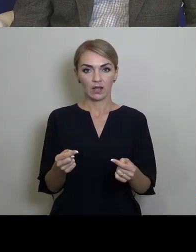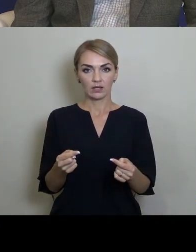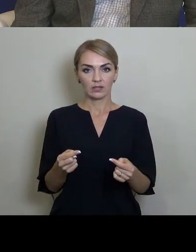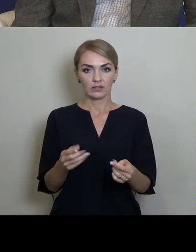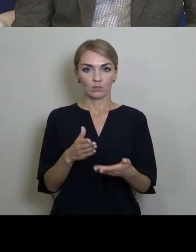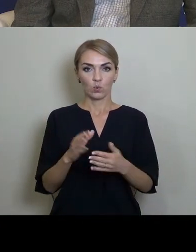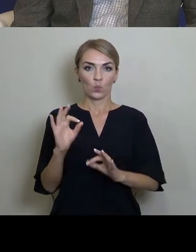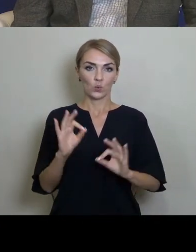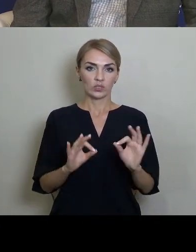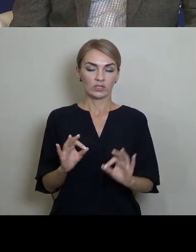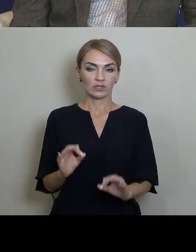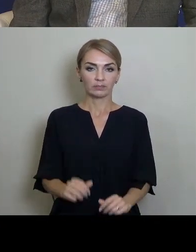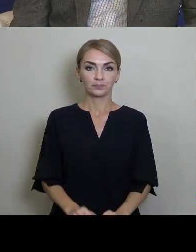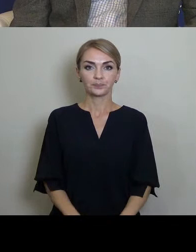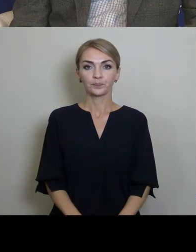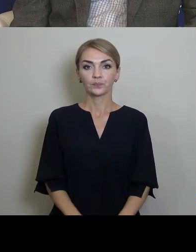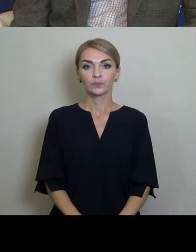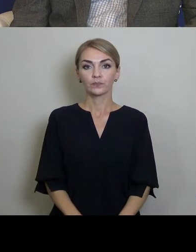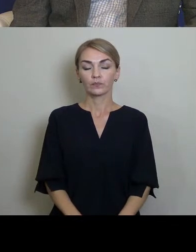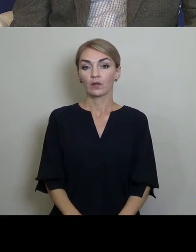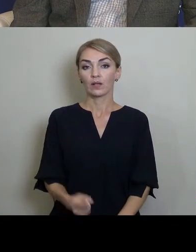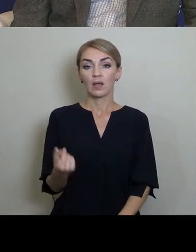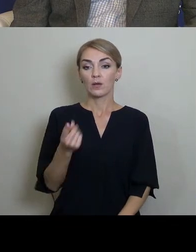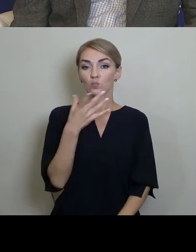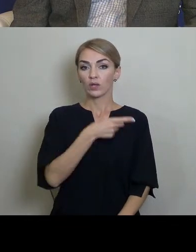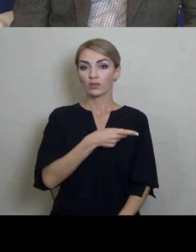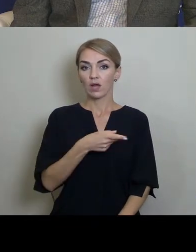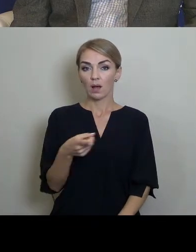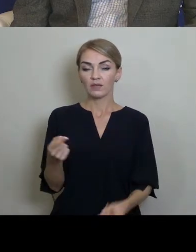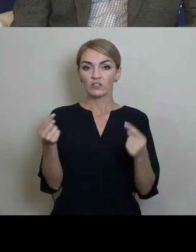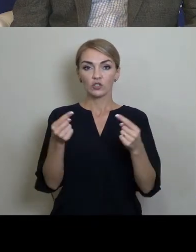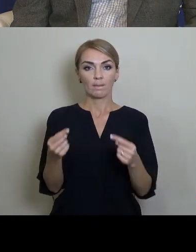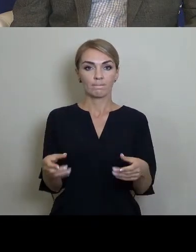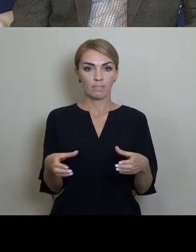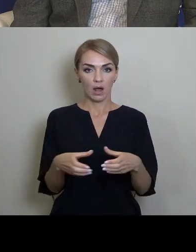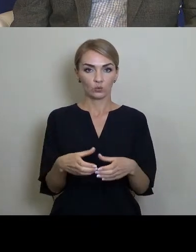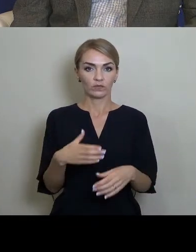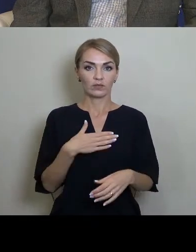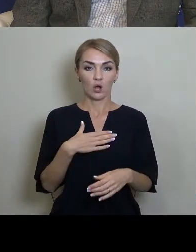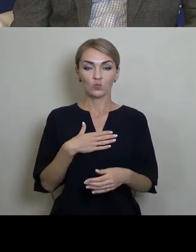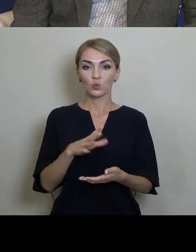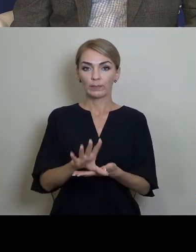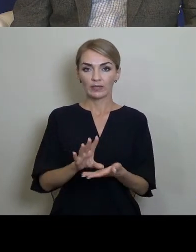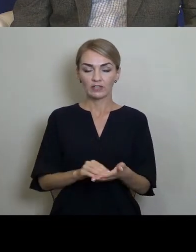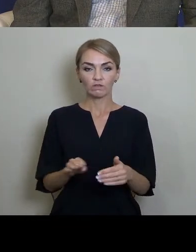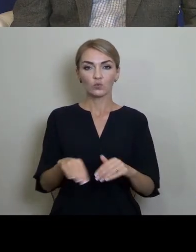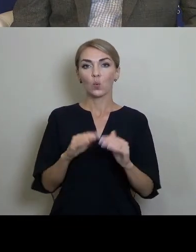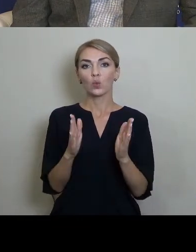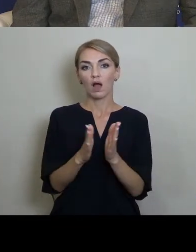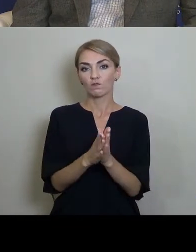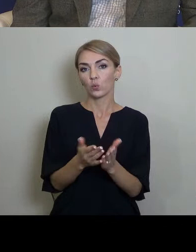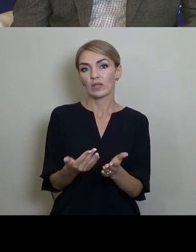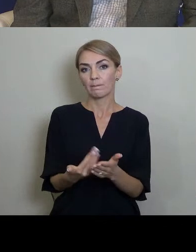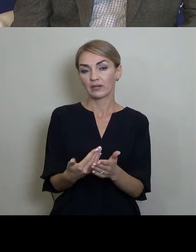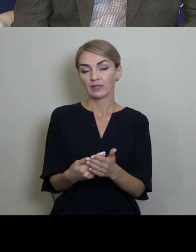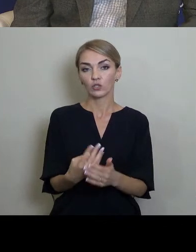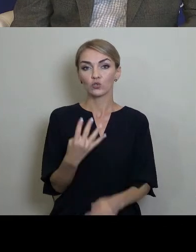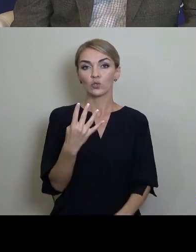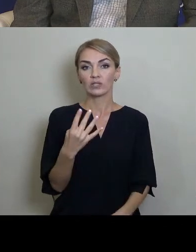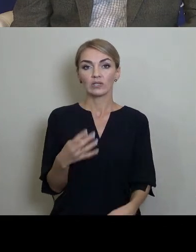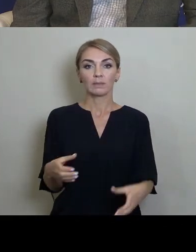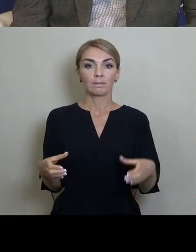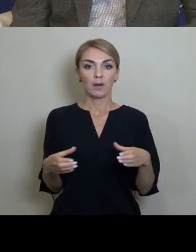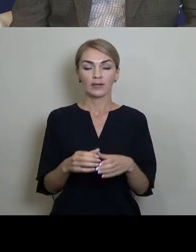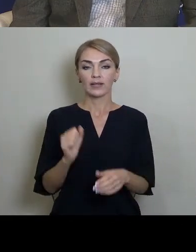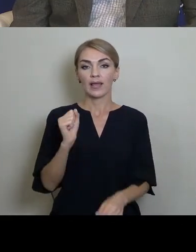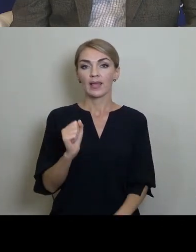be ideal match that is maintained and it is proportionate. So at the first stage, we pick up the party. In our model, we